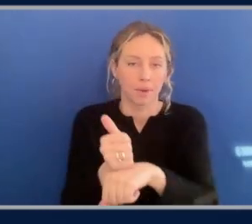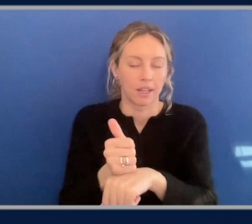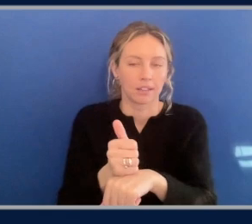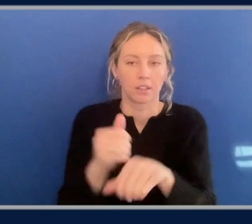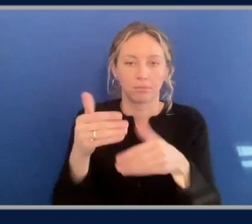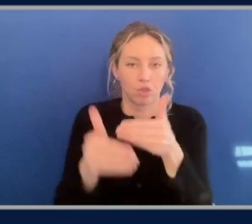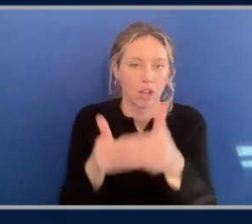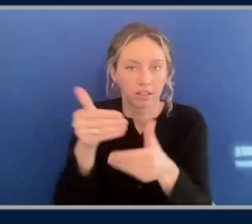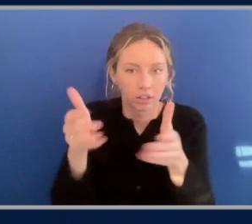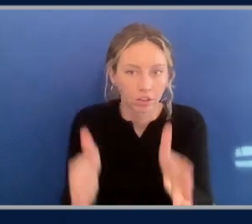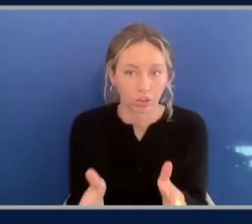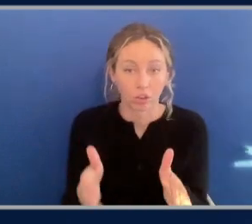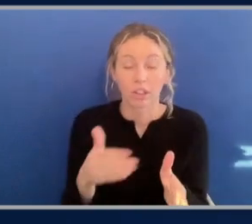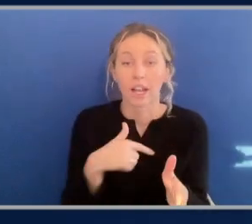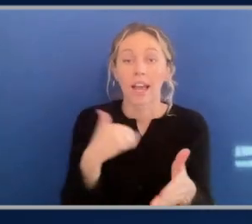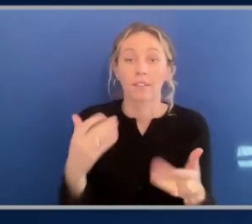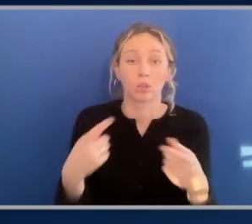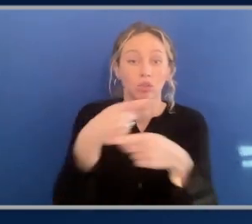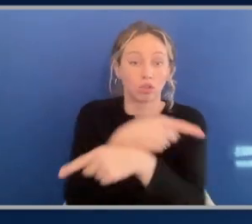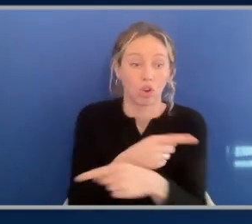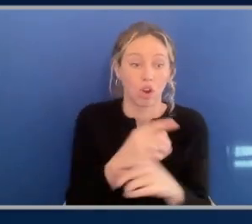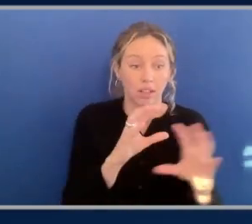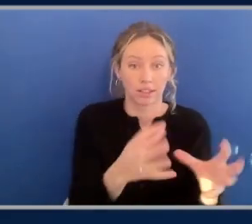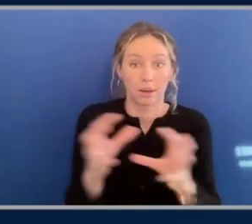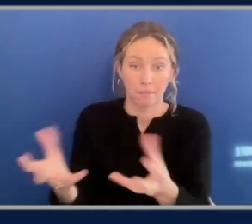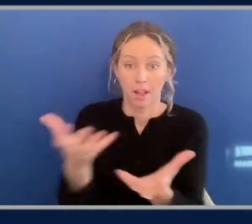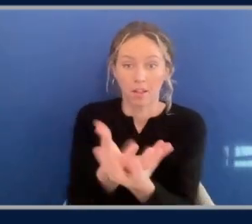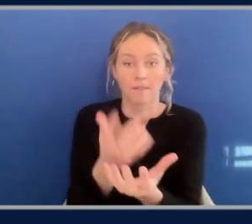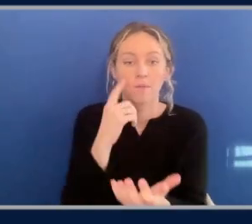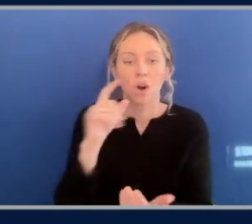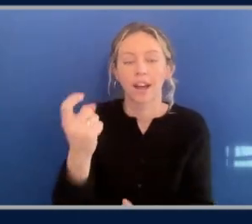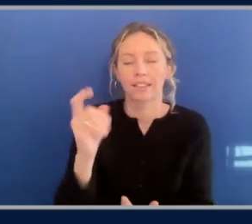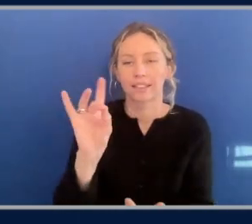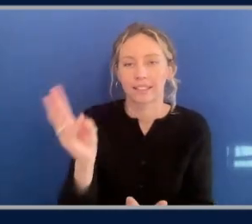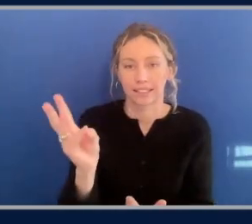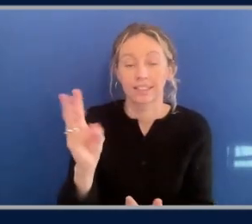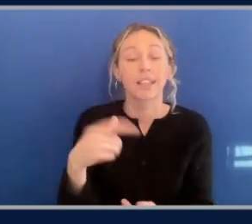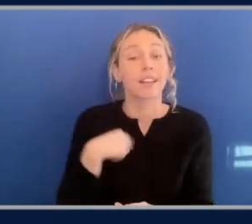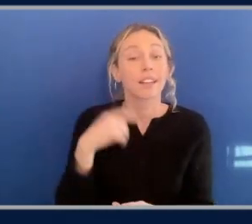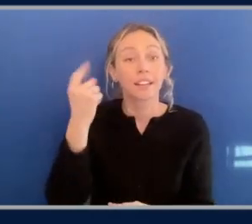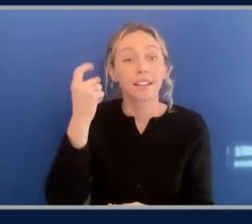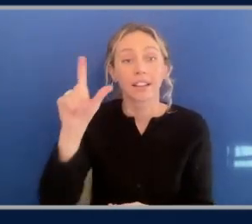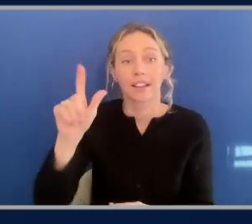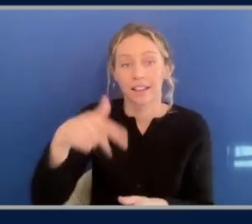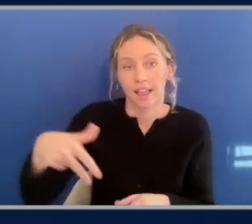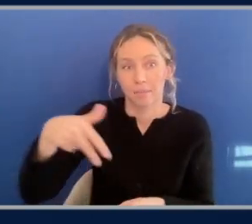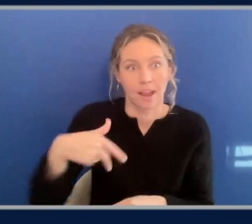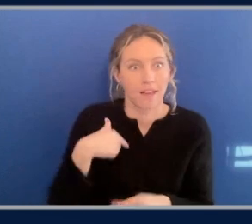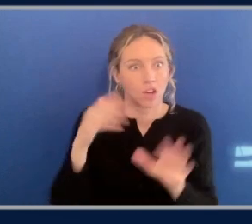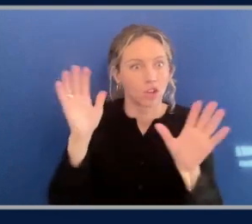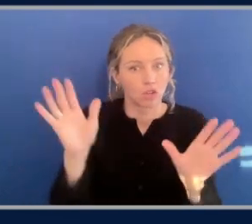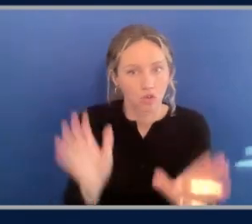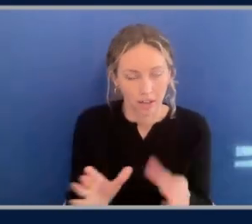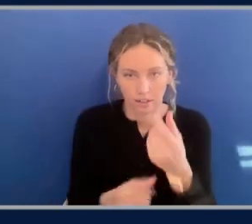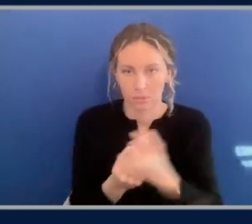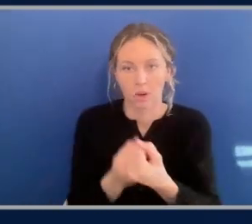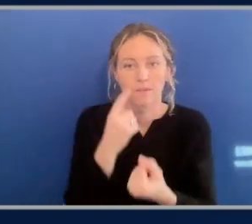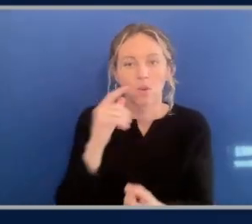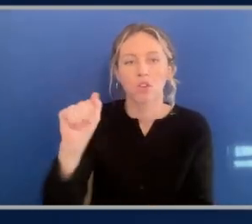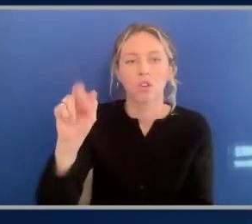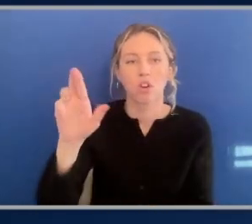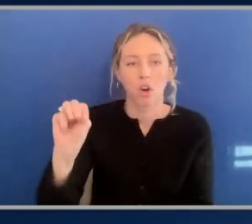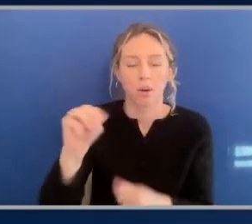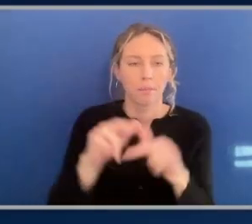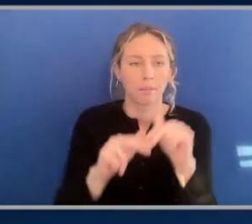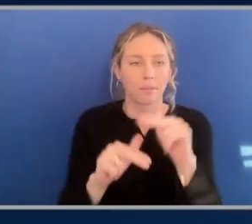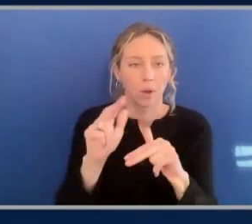I have to actually cross-compile it for x86, which is where it's going to run on Lambda. Now, Lambda does have excellent support for ARM builds under their Graviton chip. You